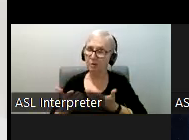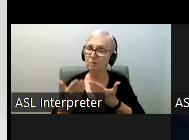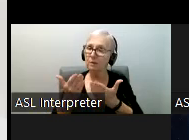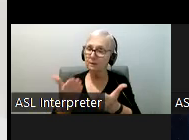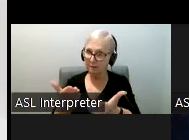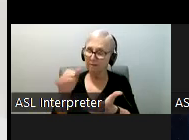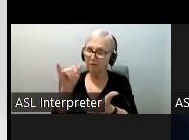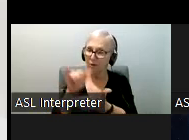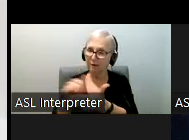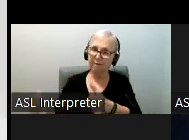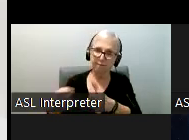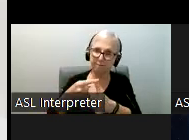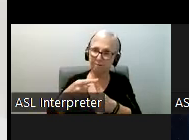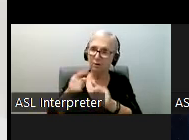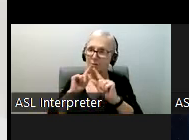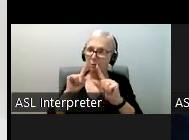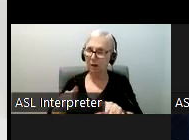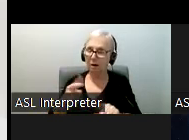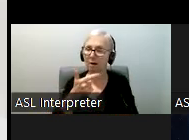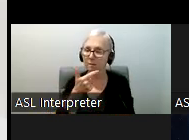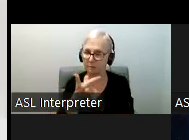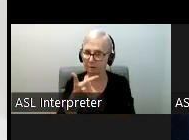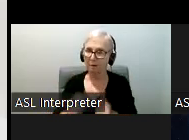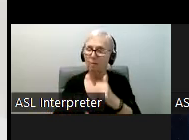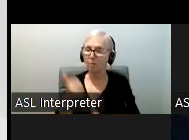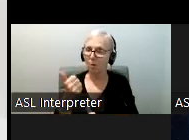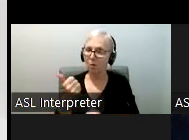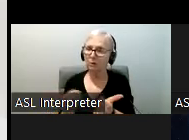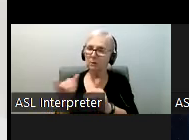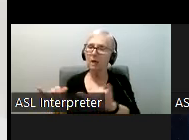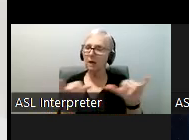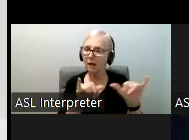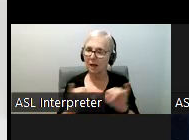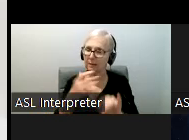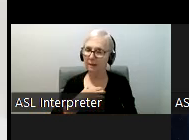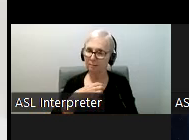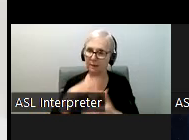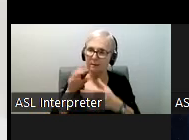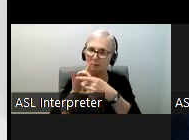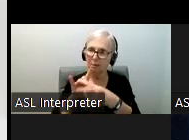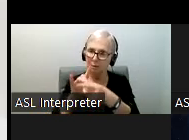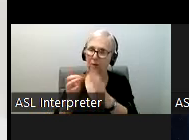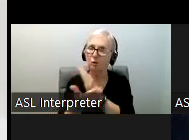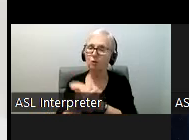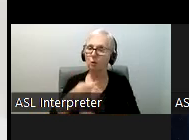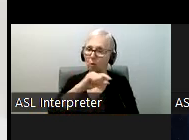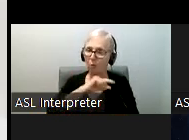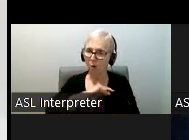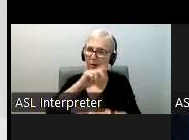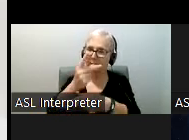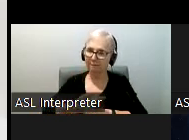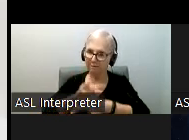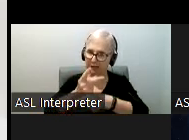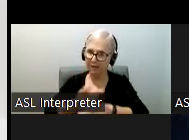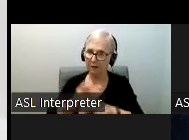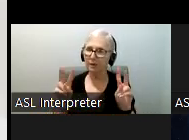for that first report, our observation was that the most prominent complaint concerns related to quality of care issues.